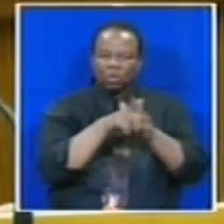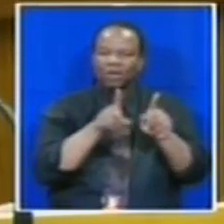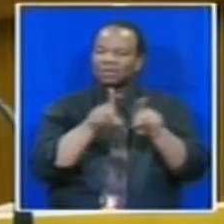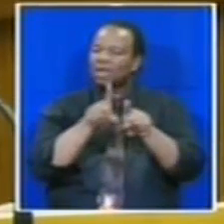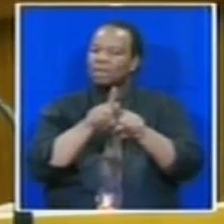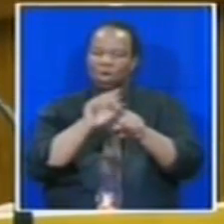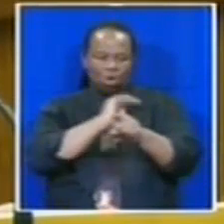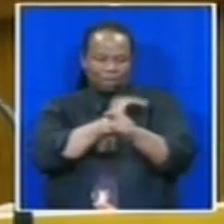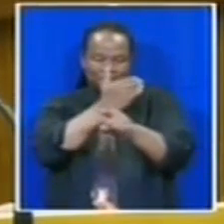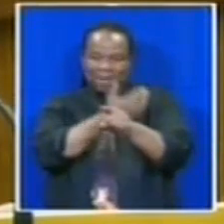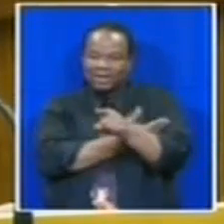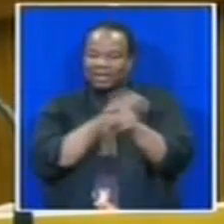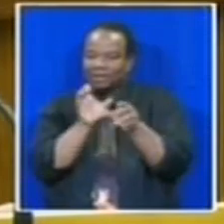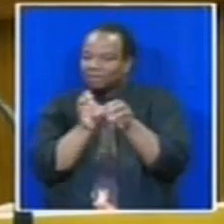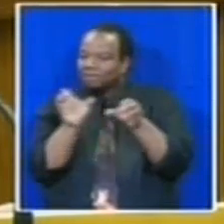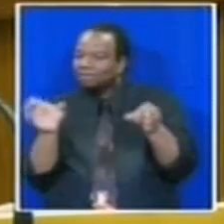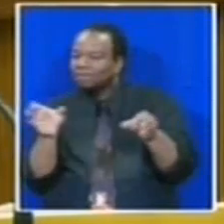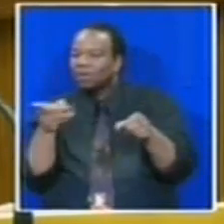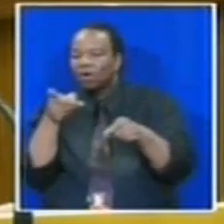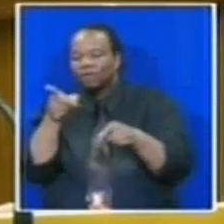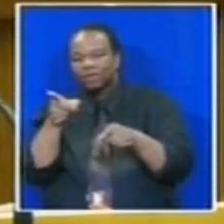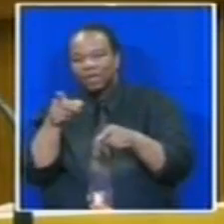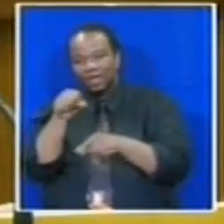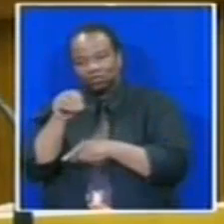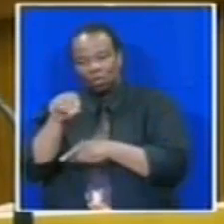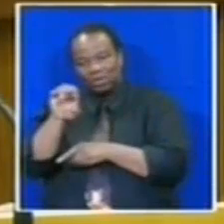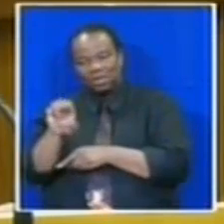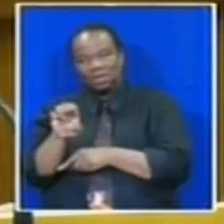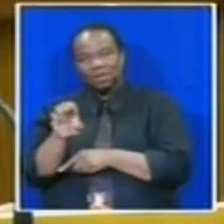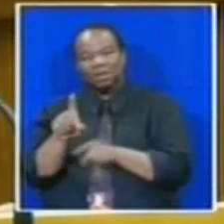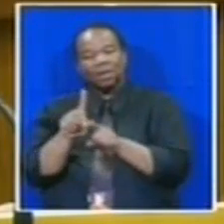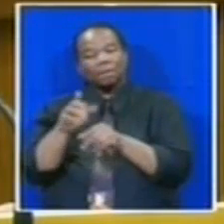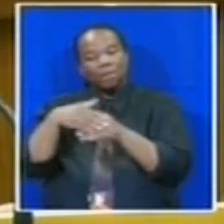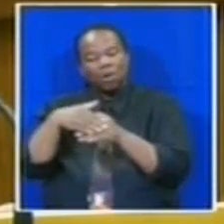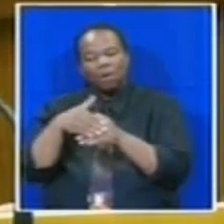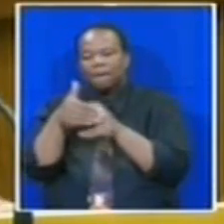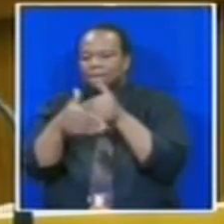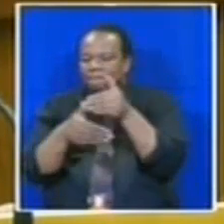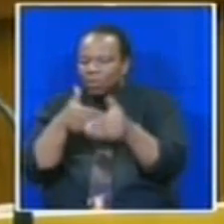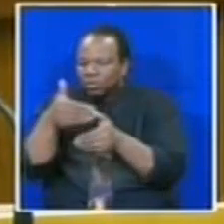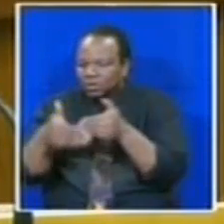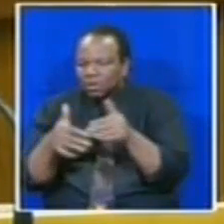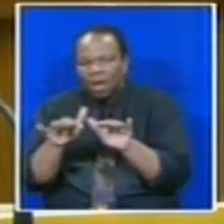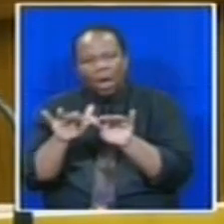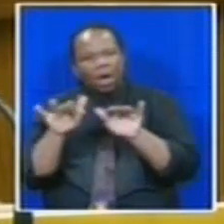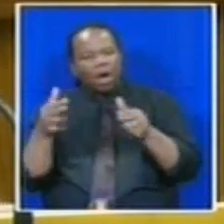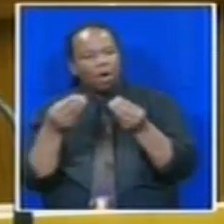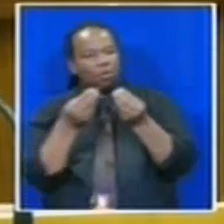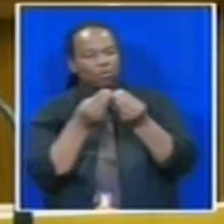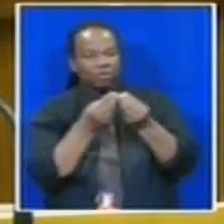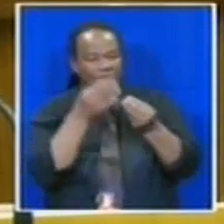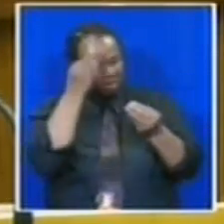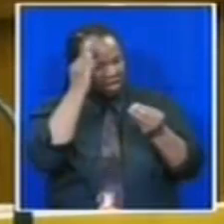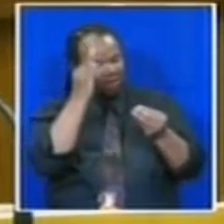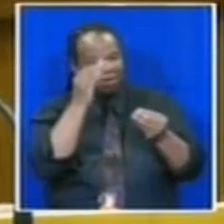the commercial mandates of state companies, and there are a number of processes underway to rationalize state entities.